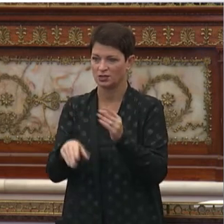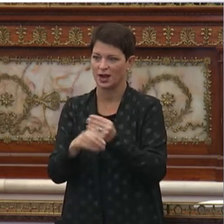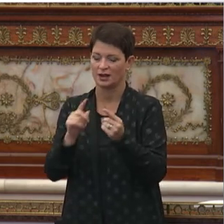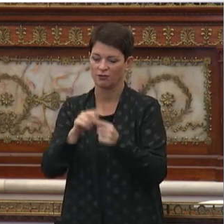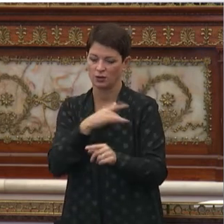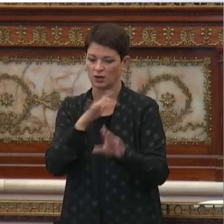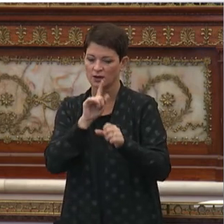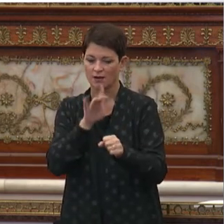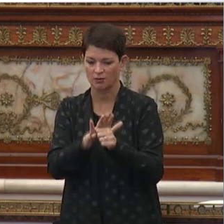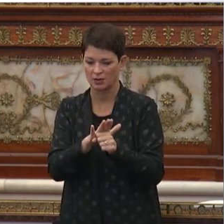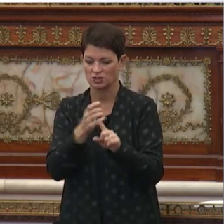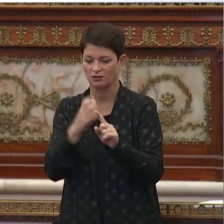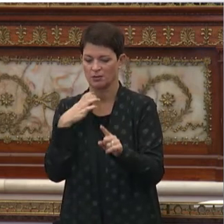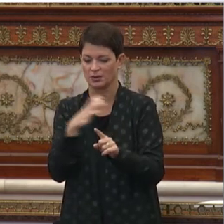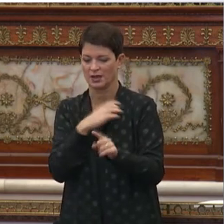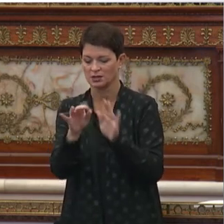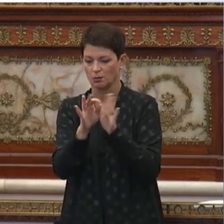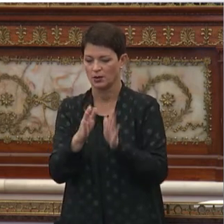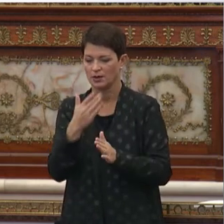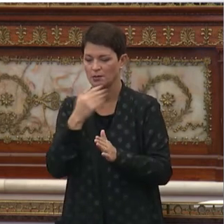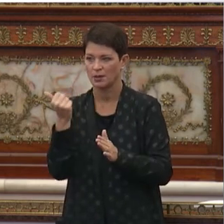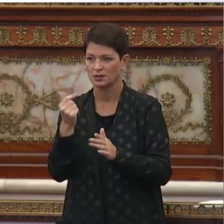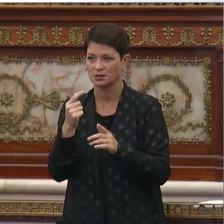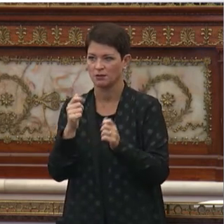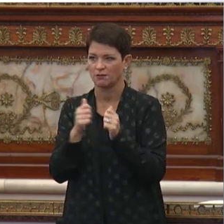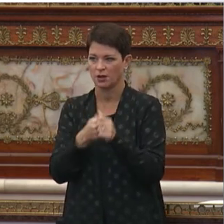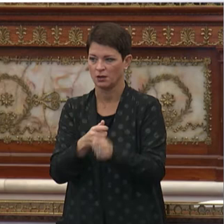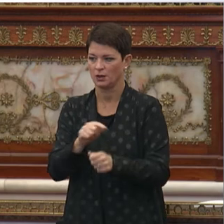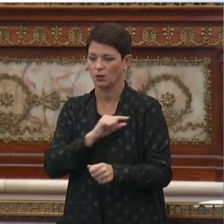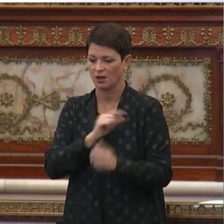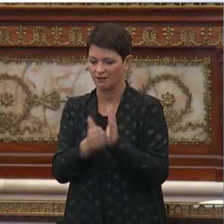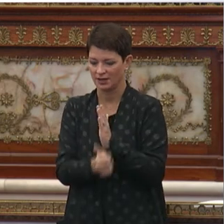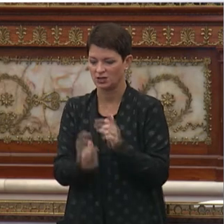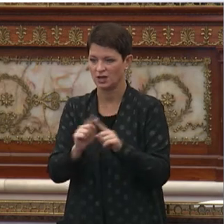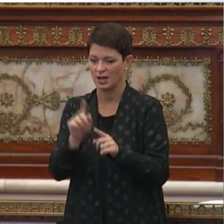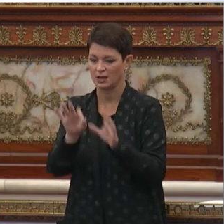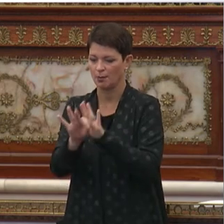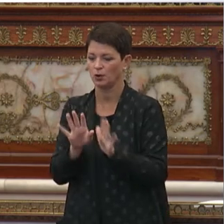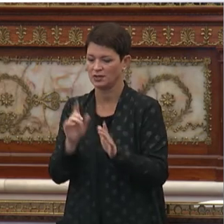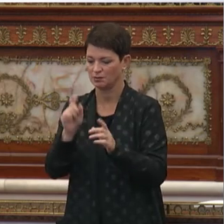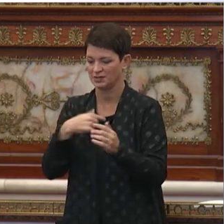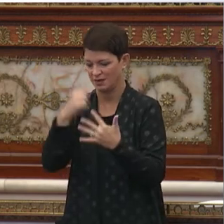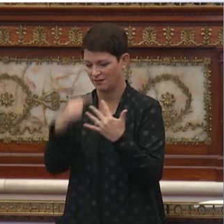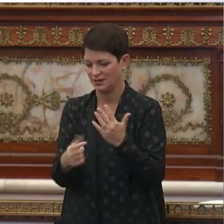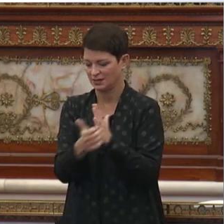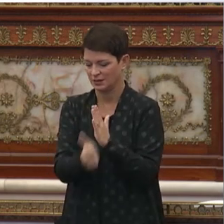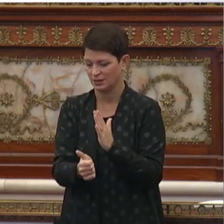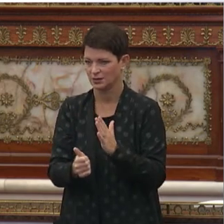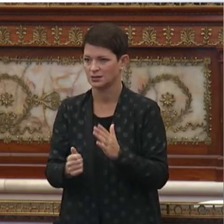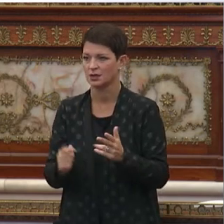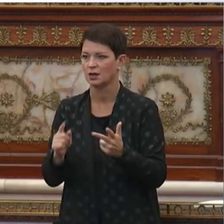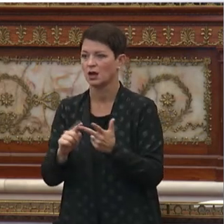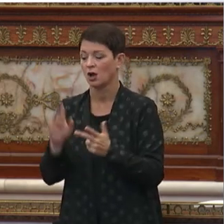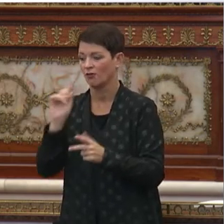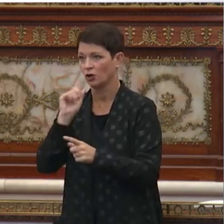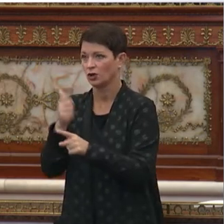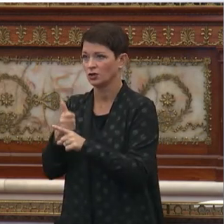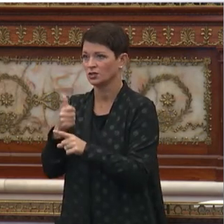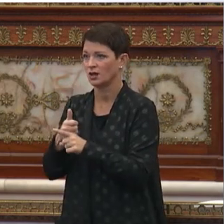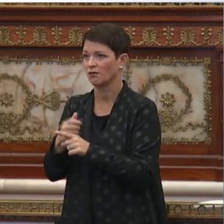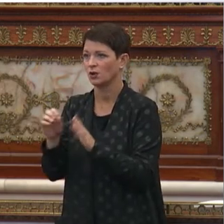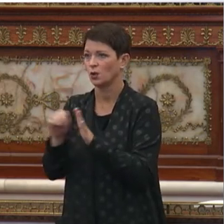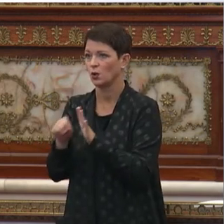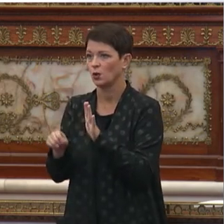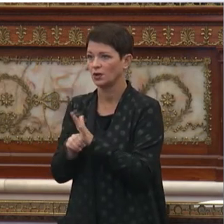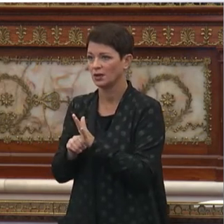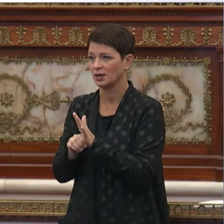by Council of appointees and specifying qualifications that appointees must possess. And on her own behalf, an ordinance amending